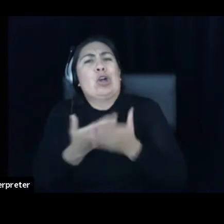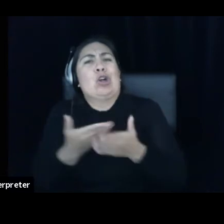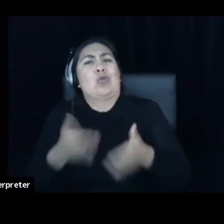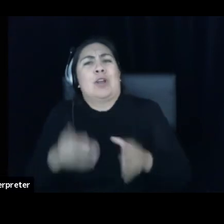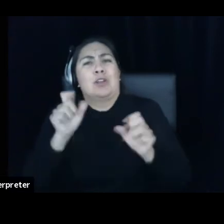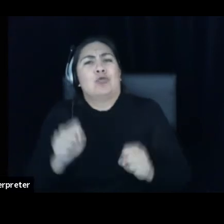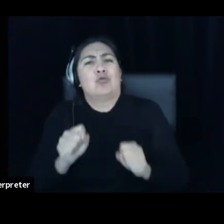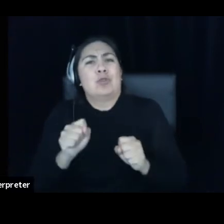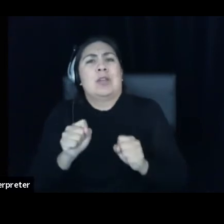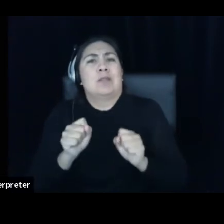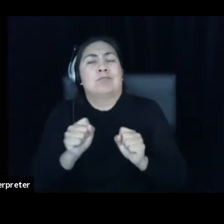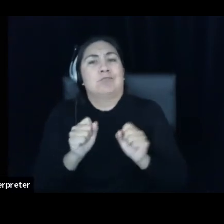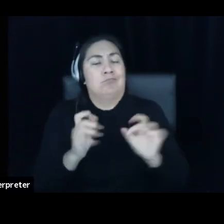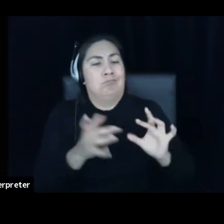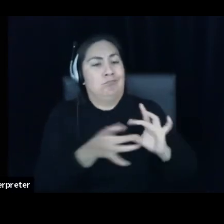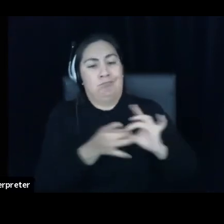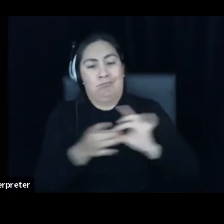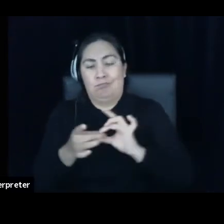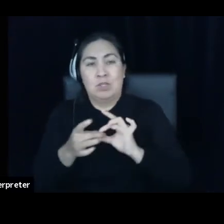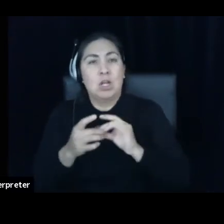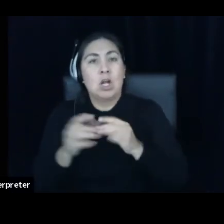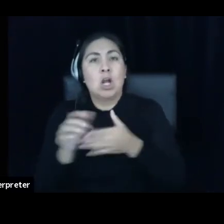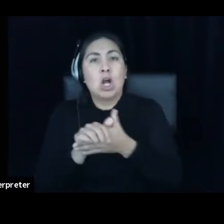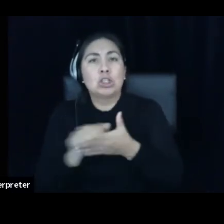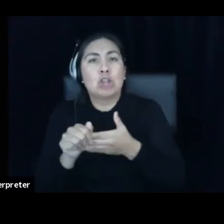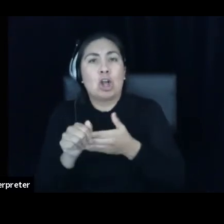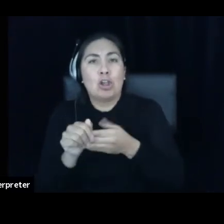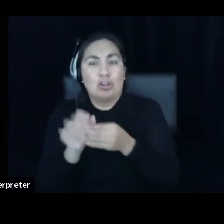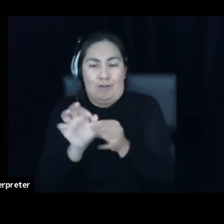time. And I'm going to share